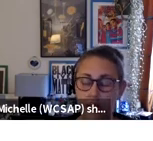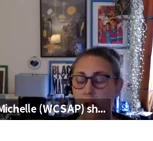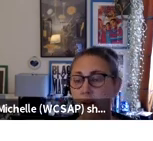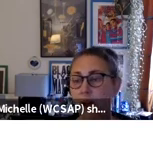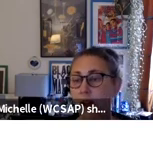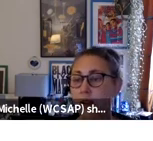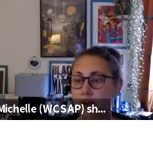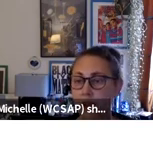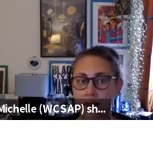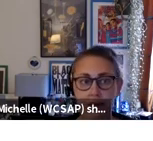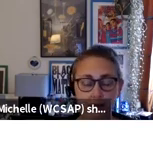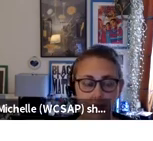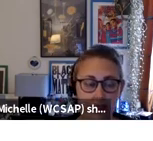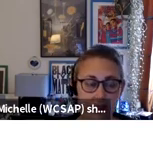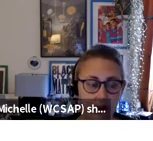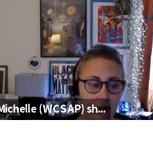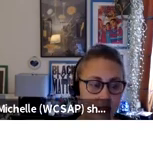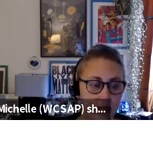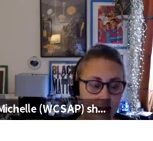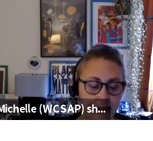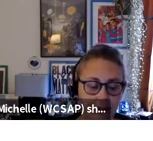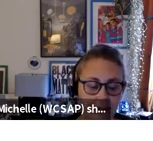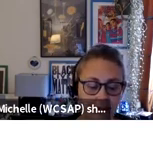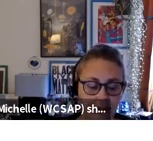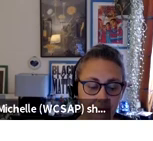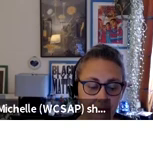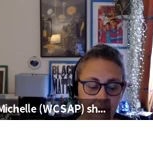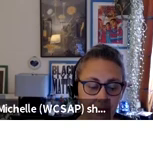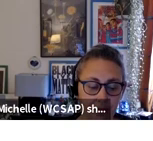There was a lot of loss of life in this conflict.